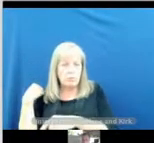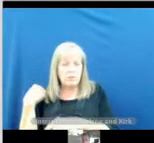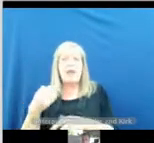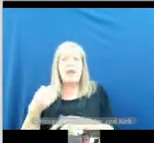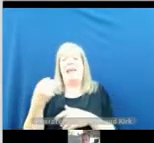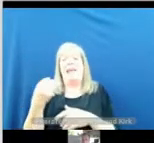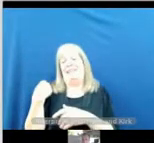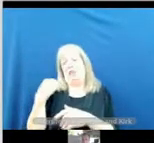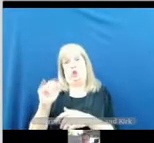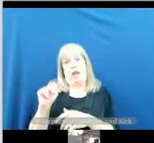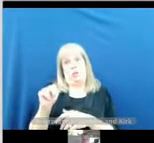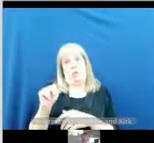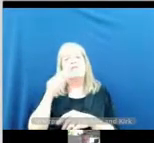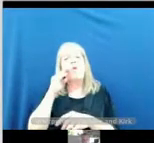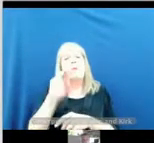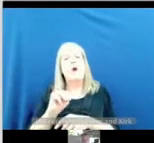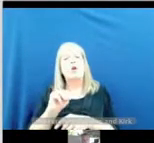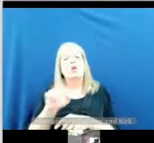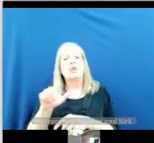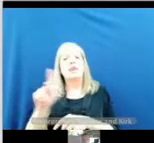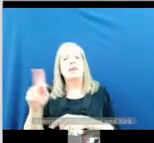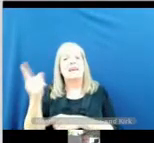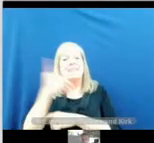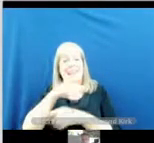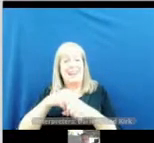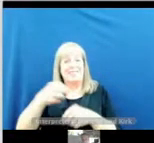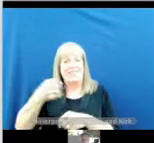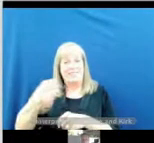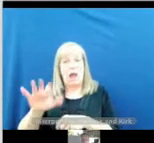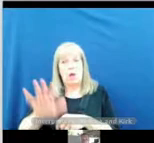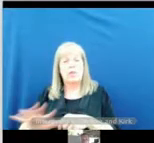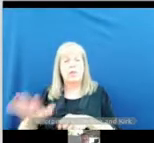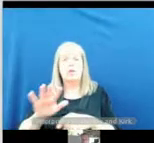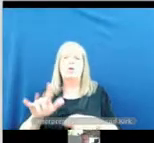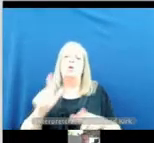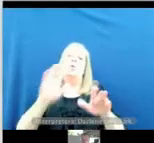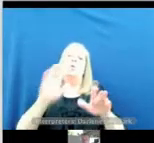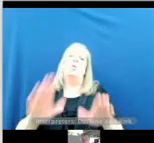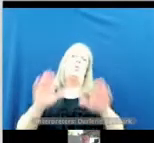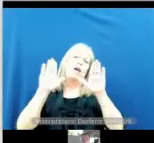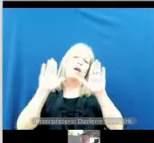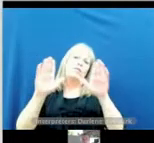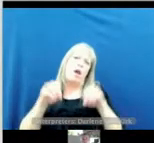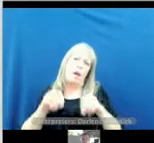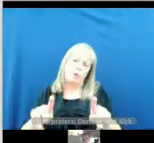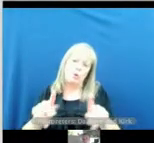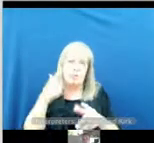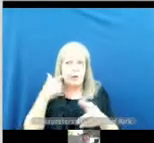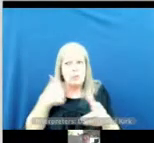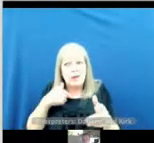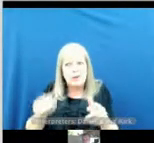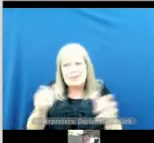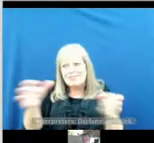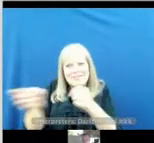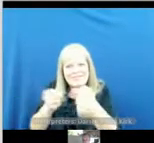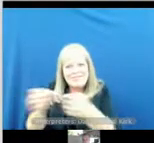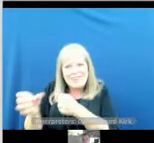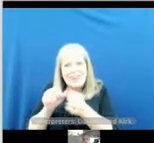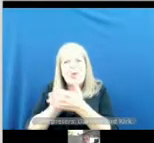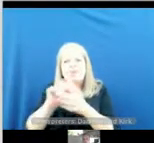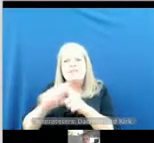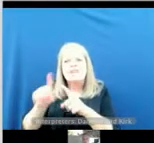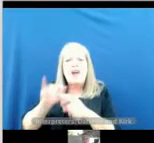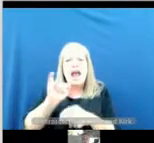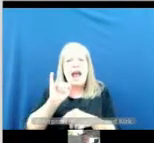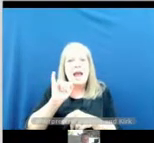South. And those are wonderful opportunities because we're able to draw in the local interpreter education program